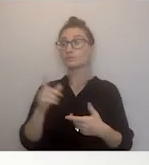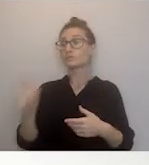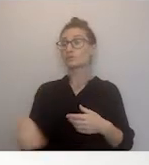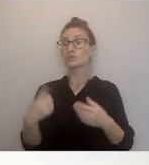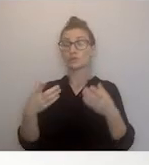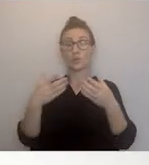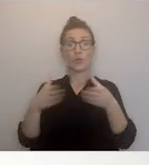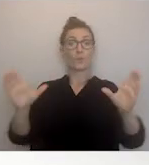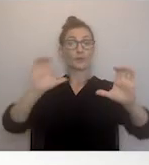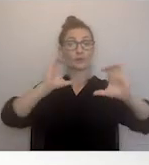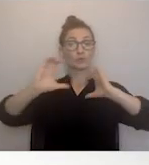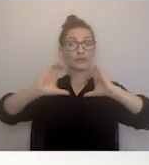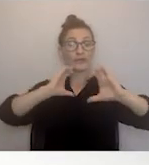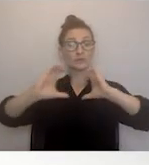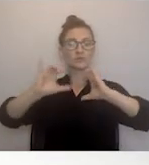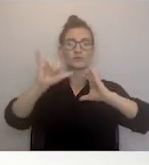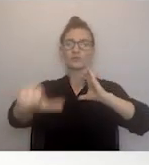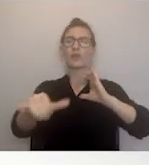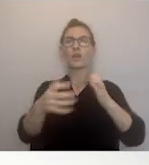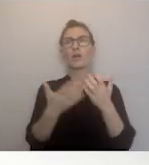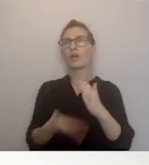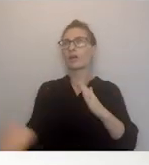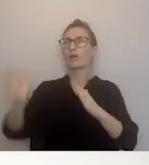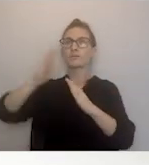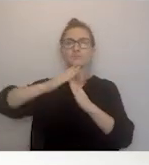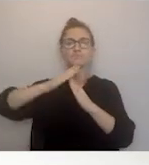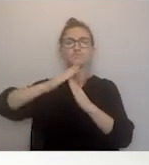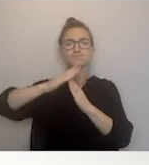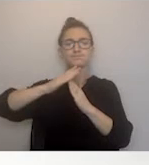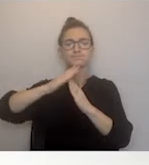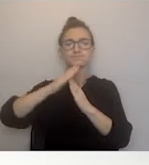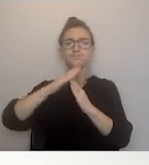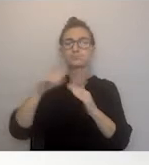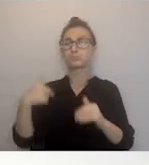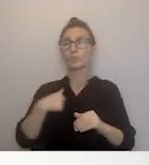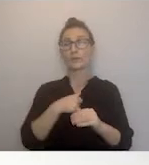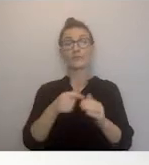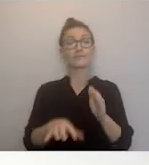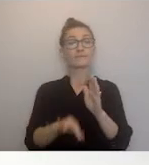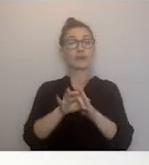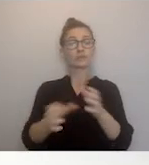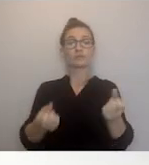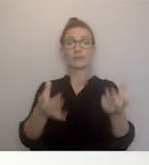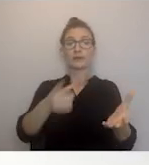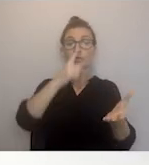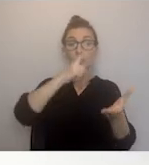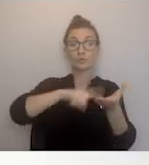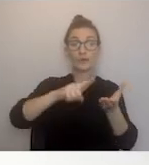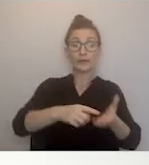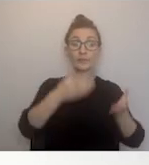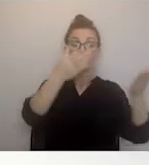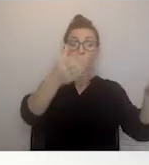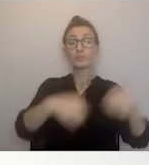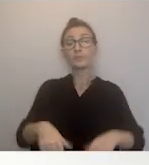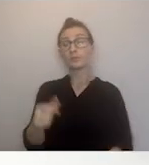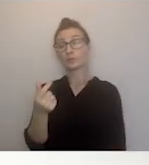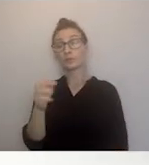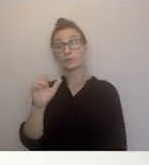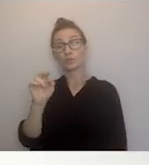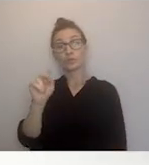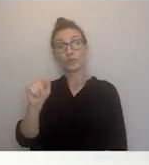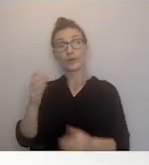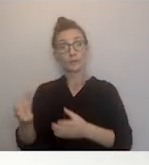of communication, just being honest and really just open with other people that are doing similar work, we have found a ton of grants and